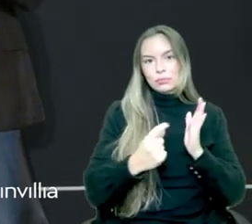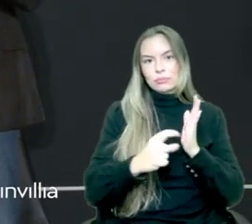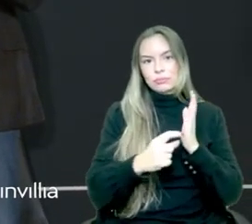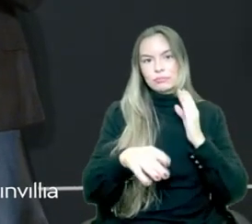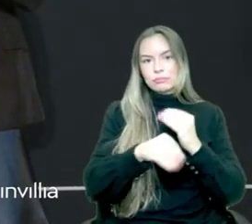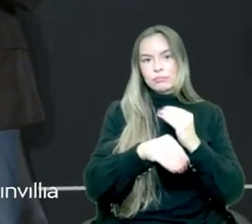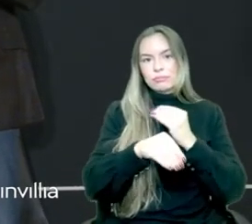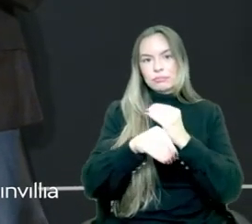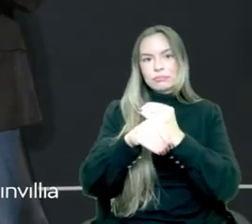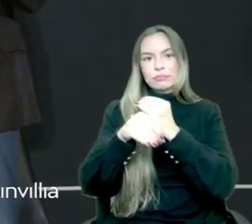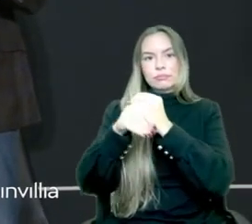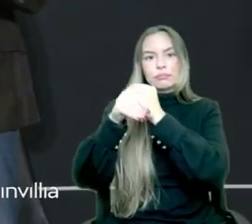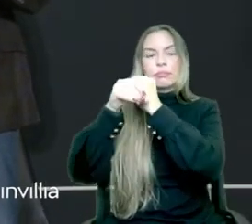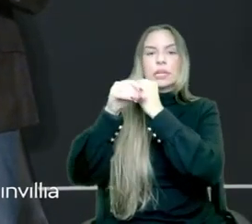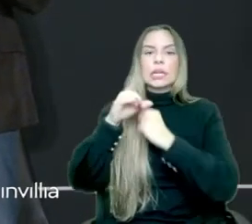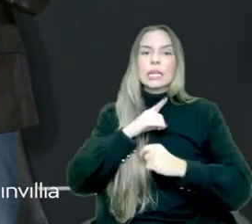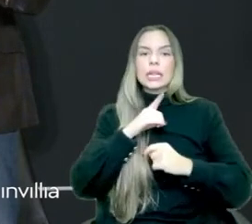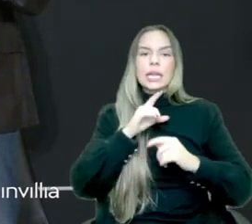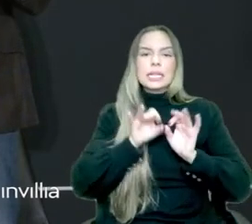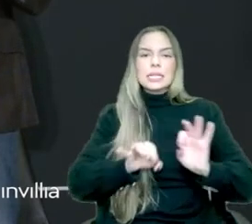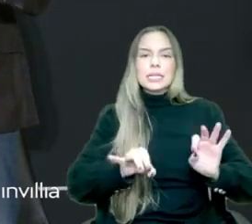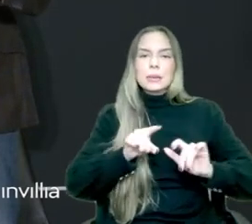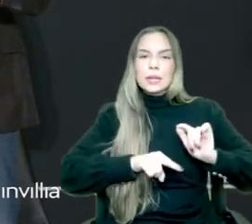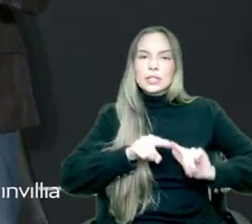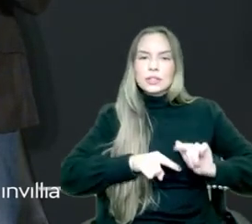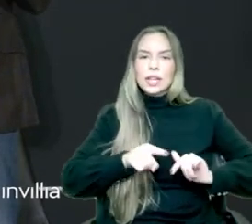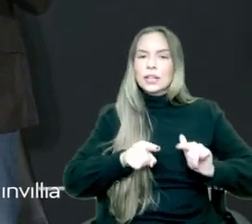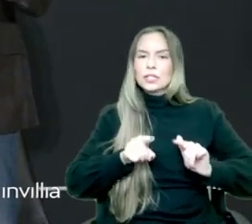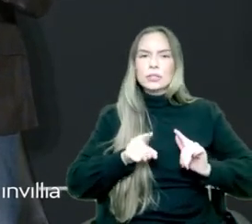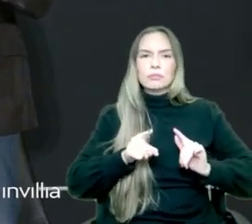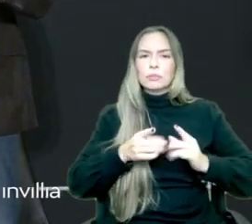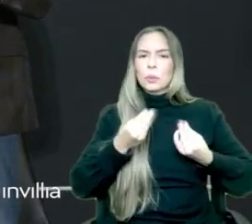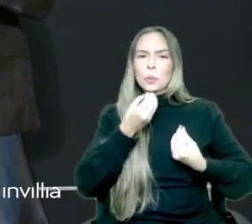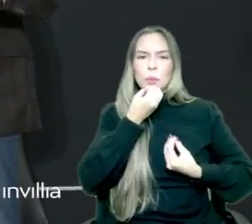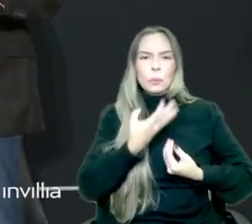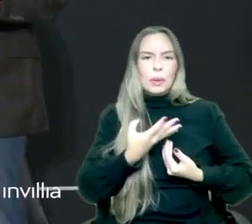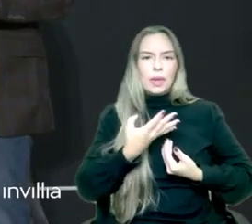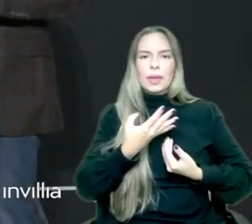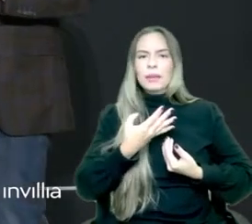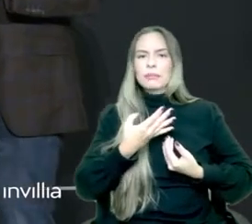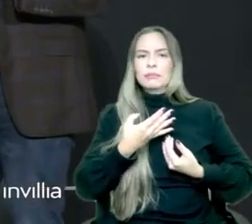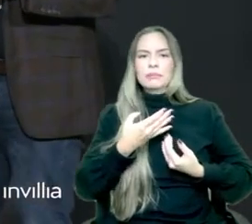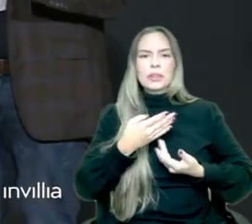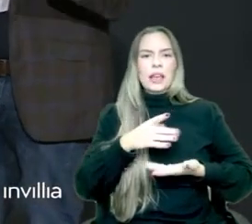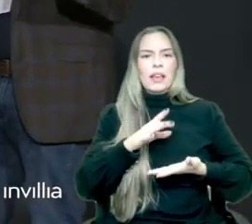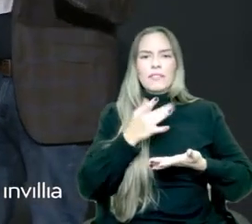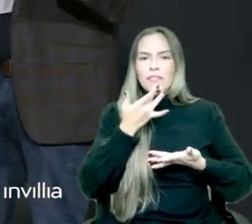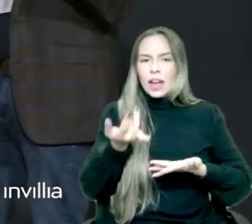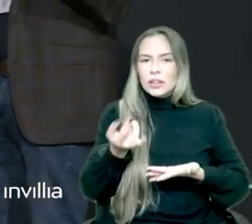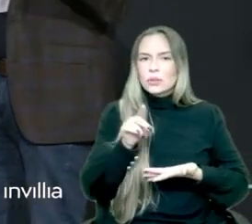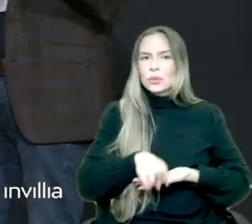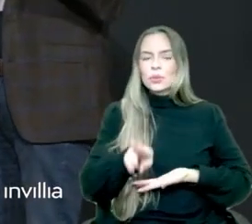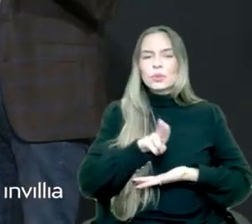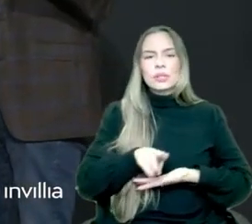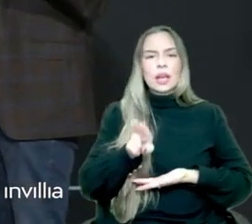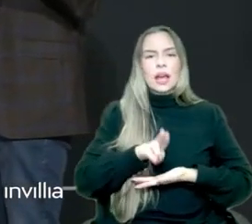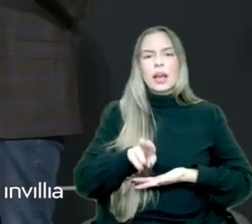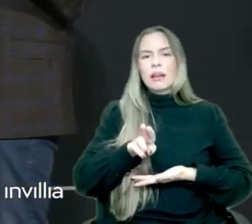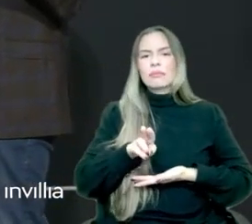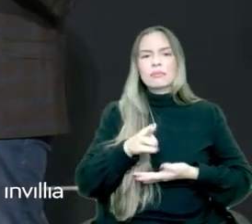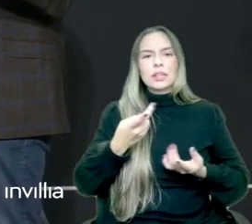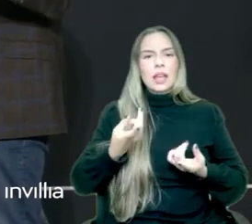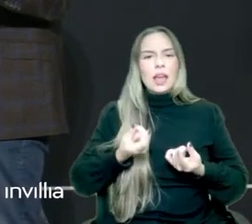a specific task really well. So grounded, reliable, very cost-effective. And again, enterprises